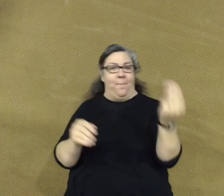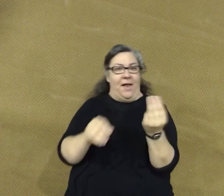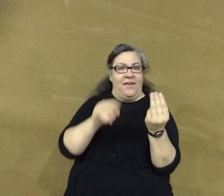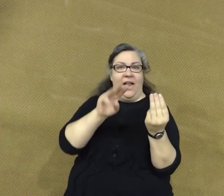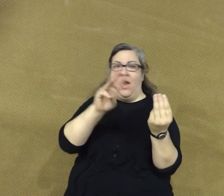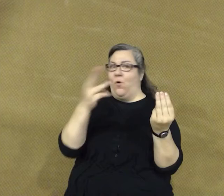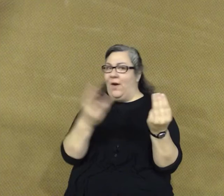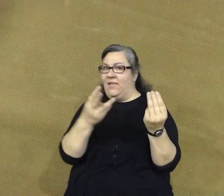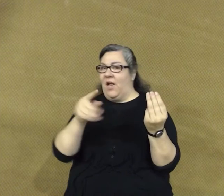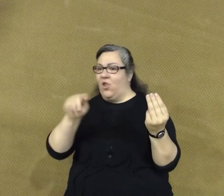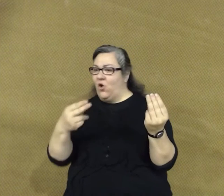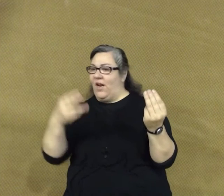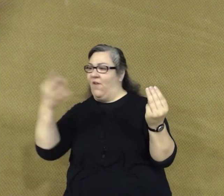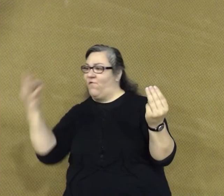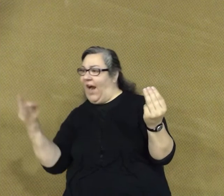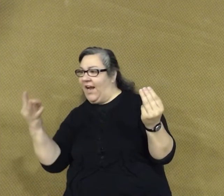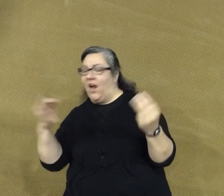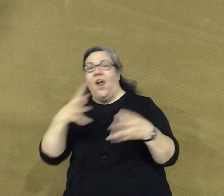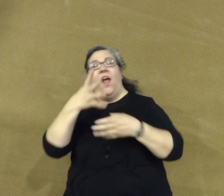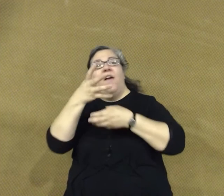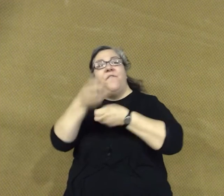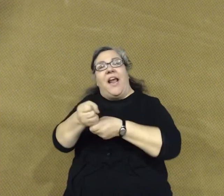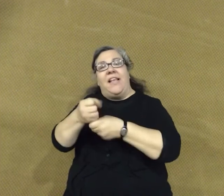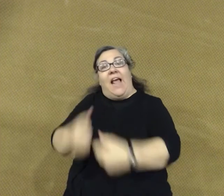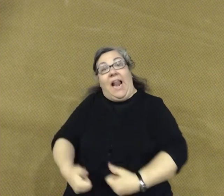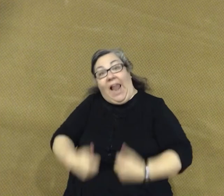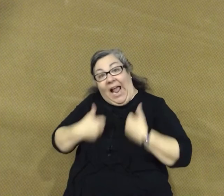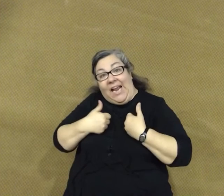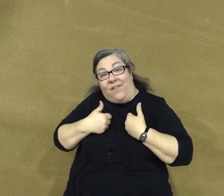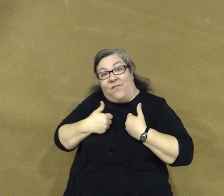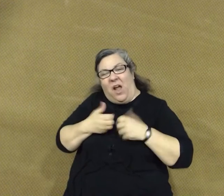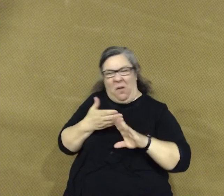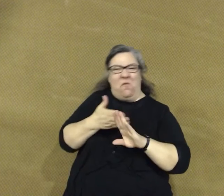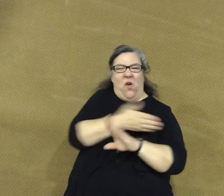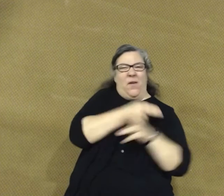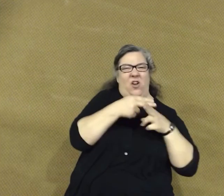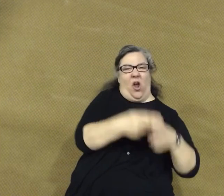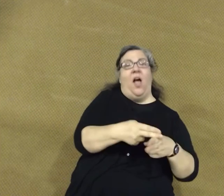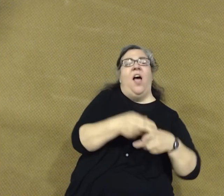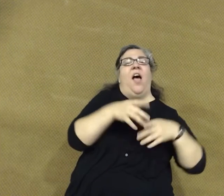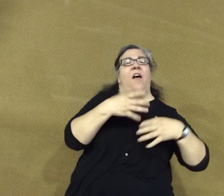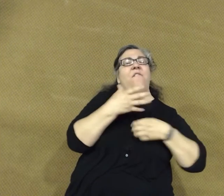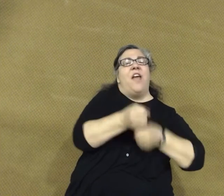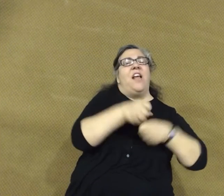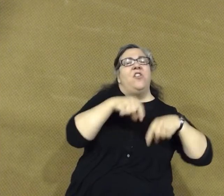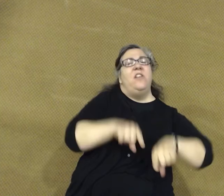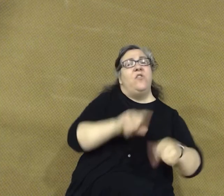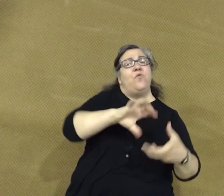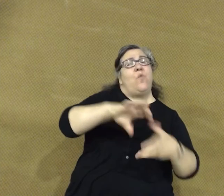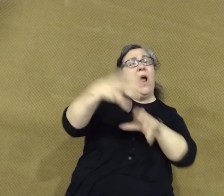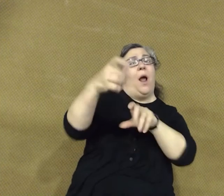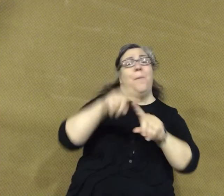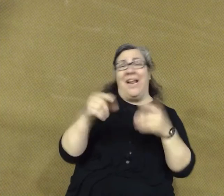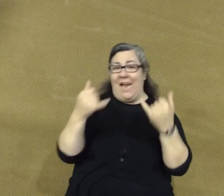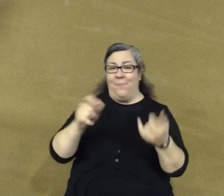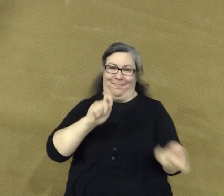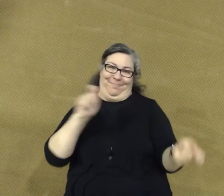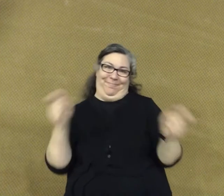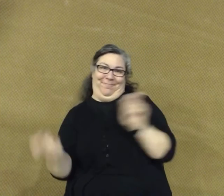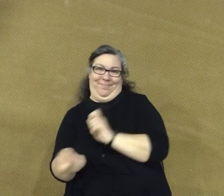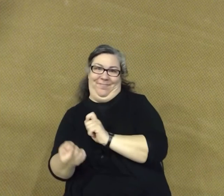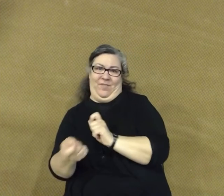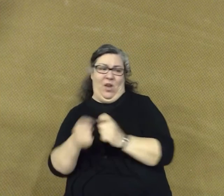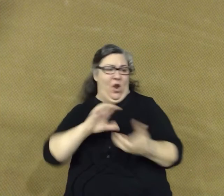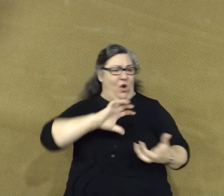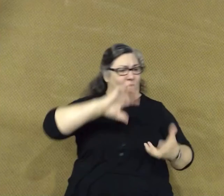Wednesday, Thursday, and Friday for Faith Life, previously known as Faith in Crisis. But we made a shift. We're coming out of crisis and